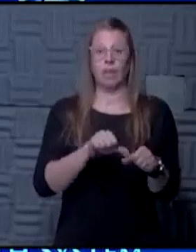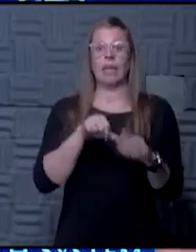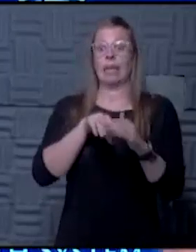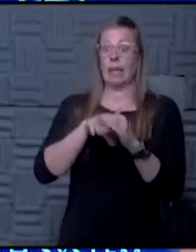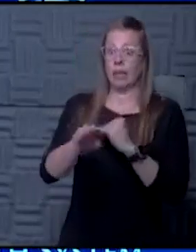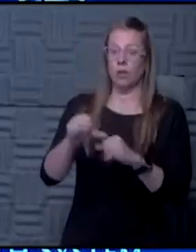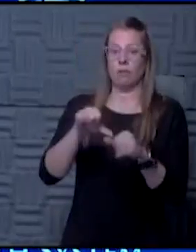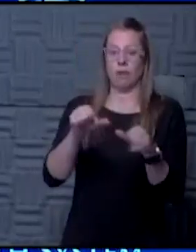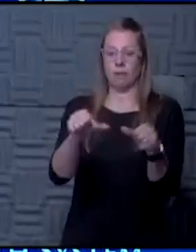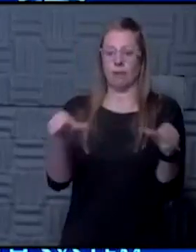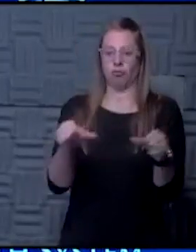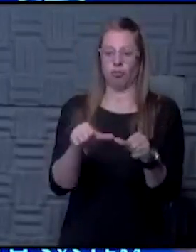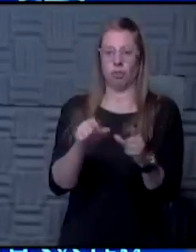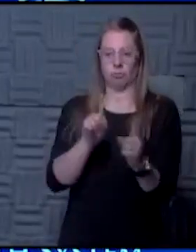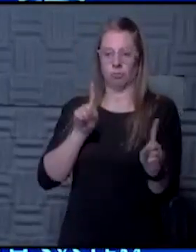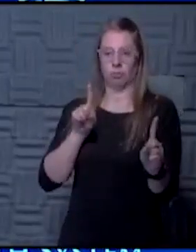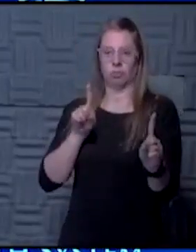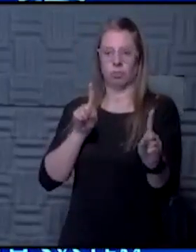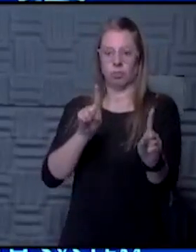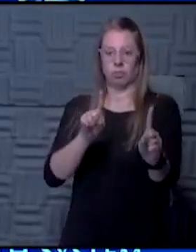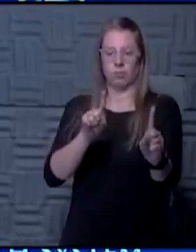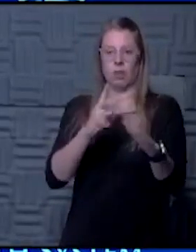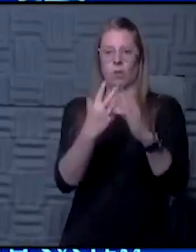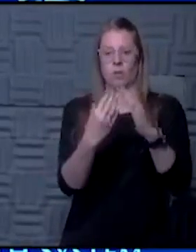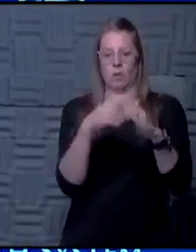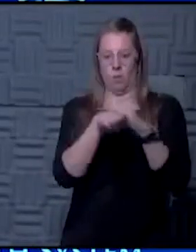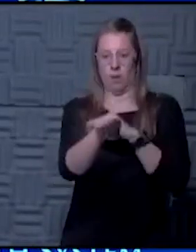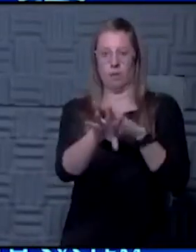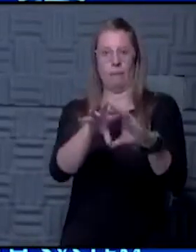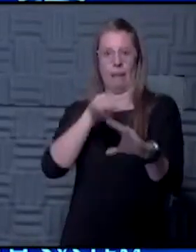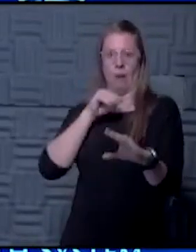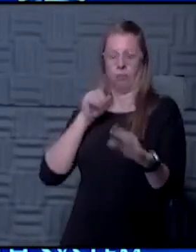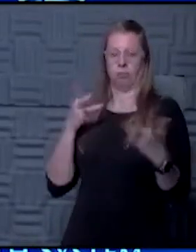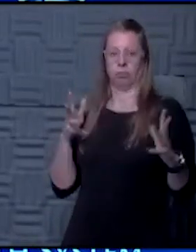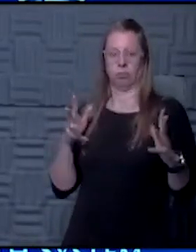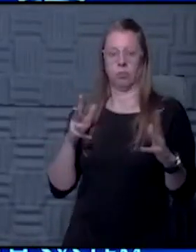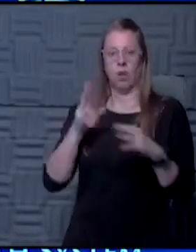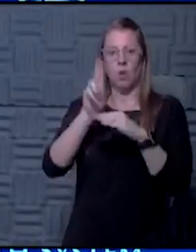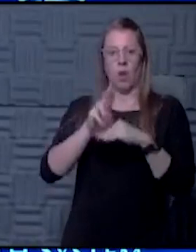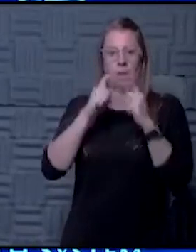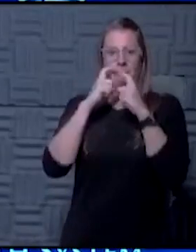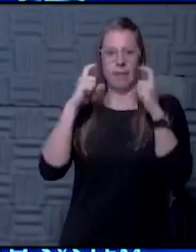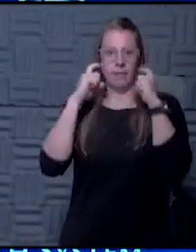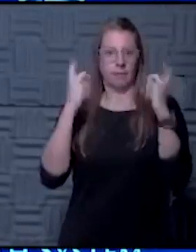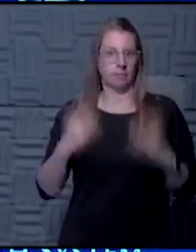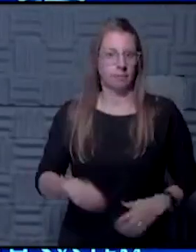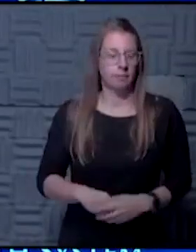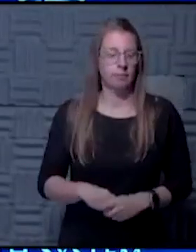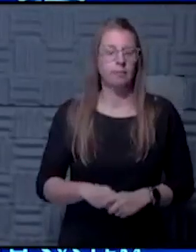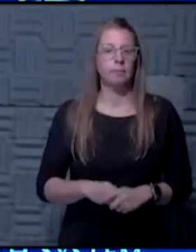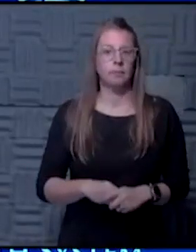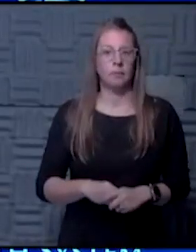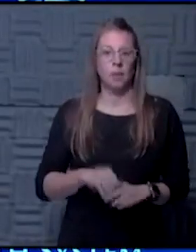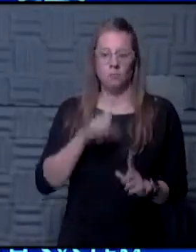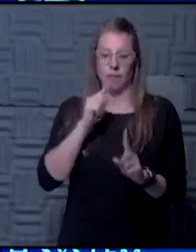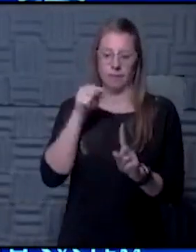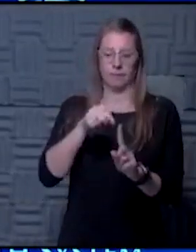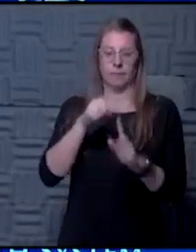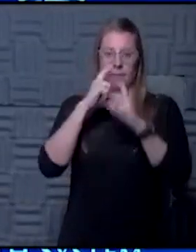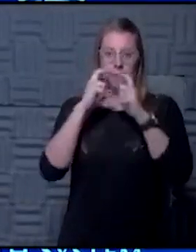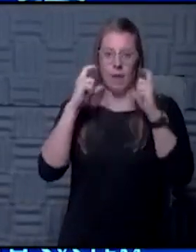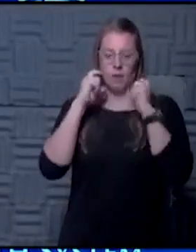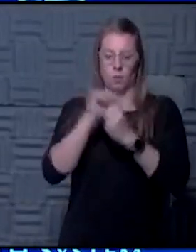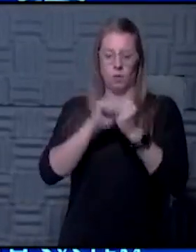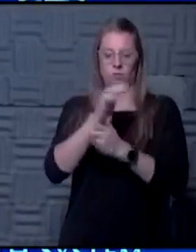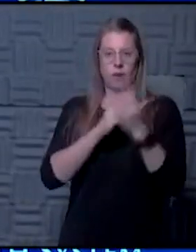into the gas station, maintain your distance, go in, come back out, and wear a mask. And I think it's all about that mask, washing your